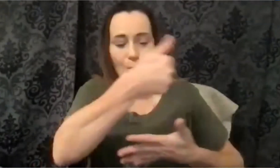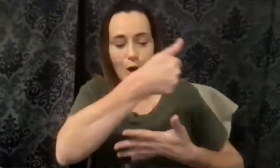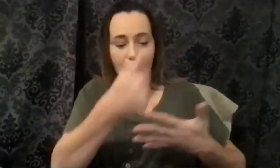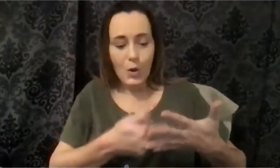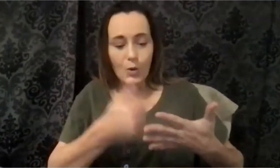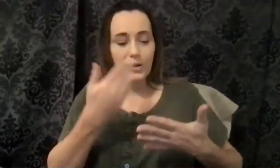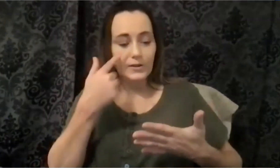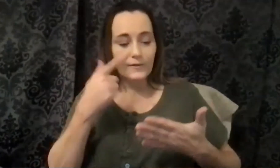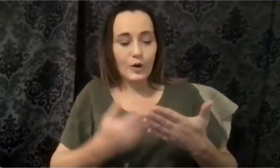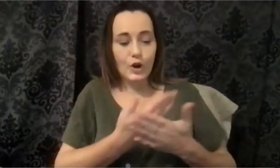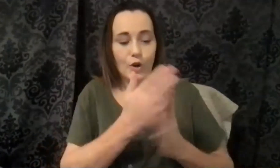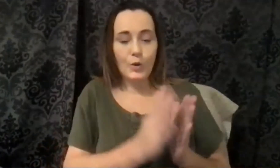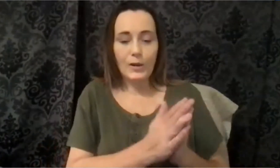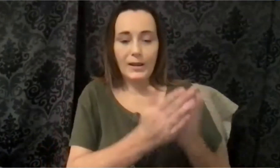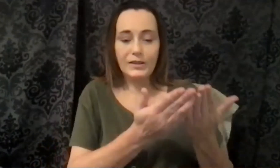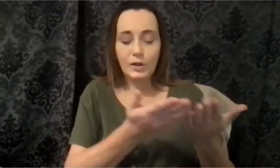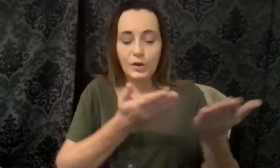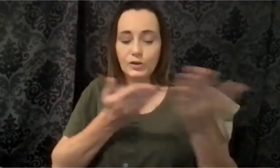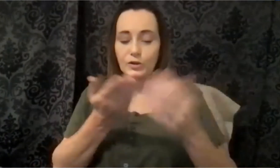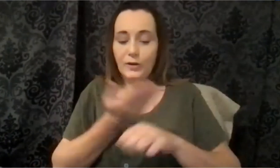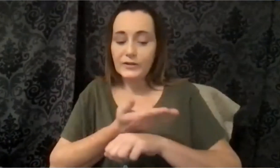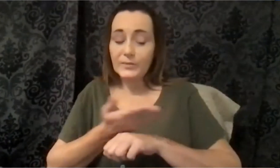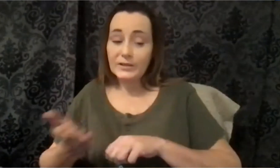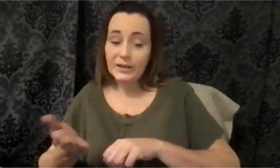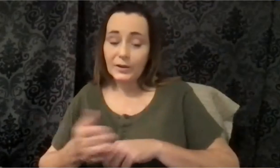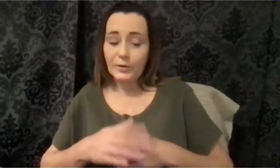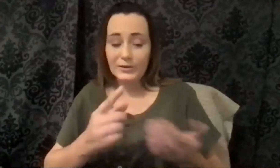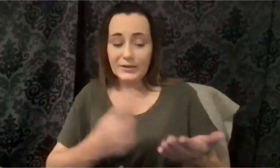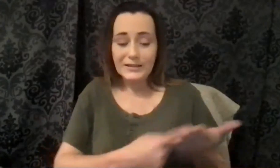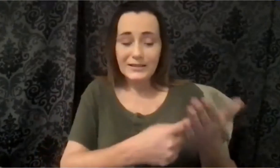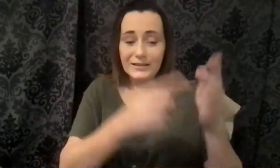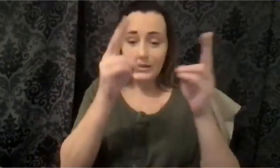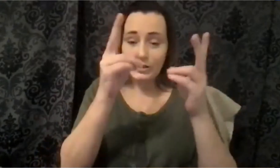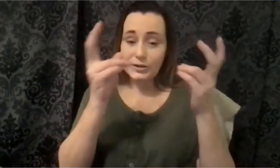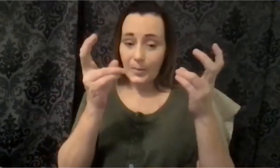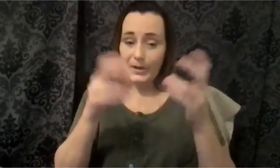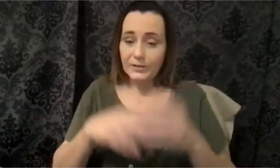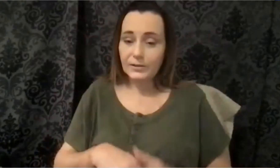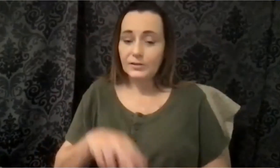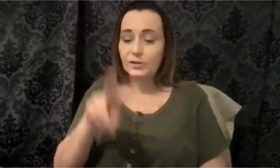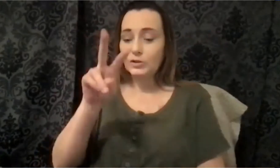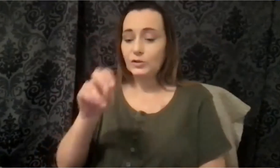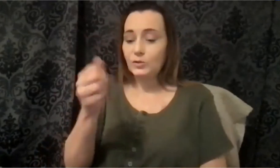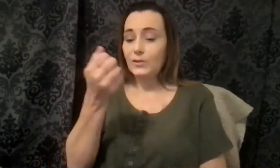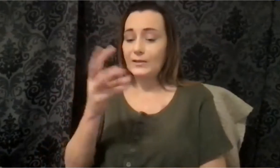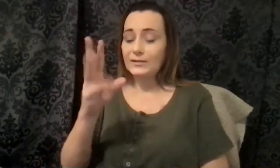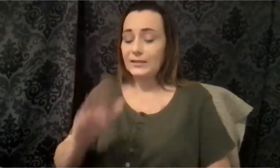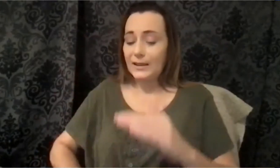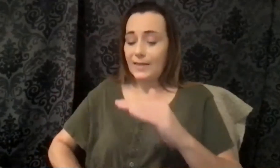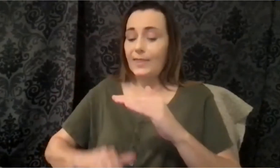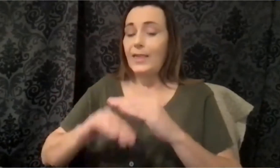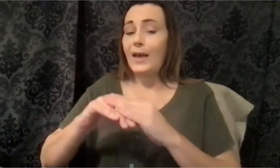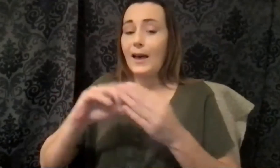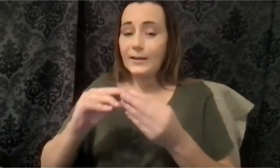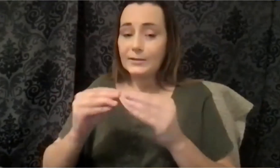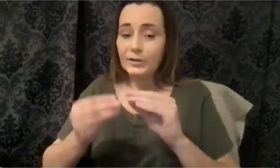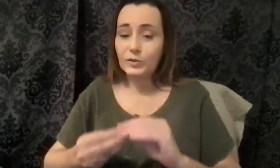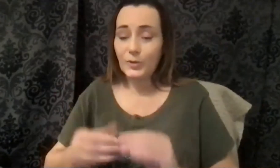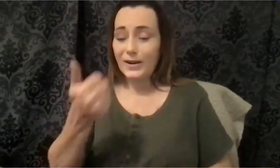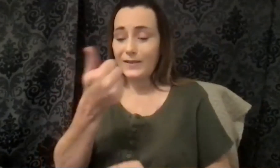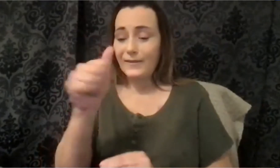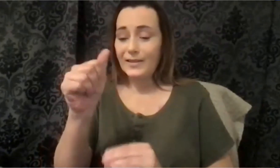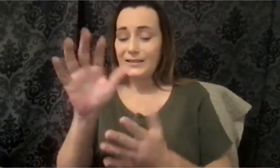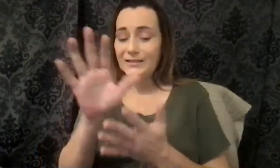service materials, and issue discussion topics. In 2016, the highest rated of the 10